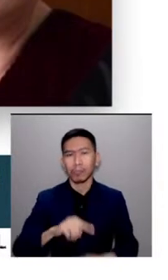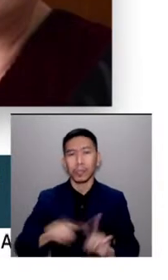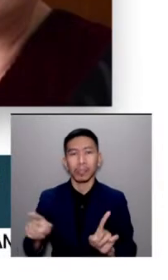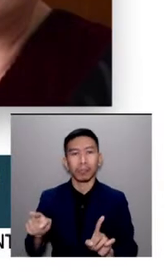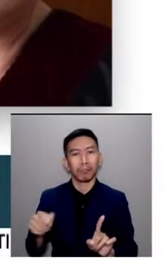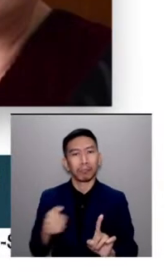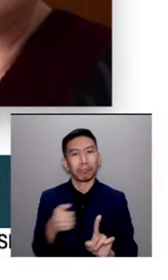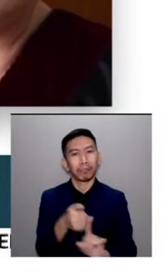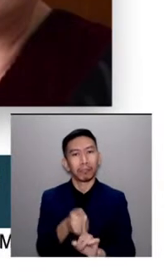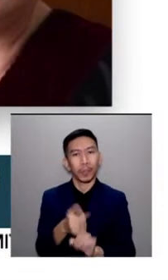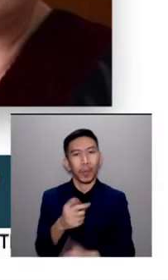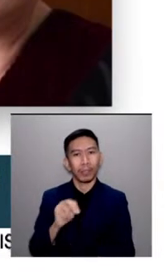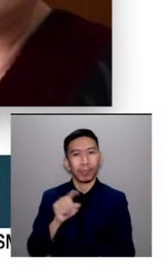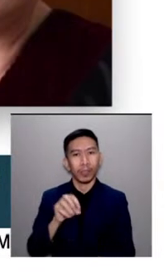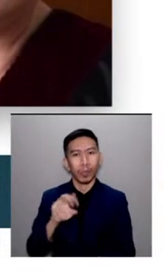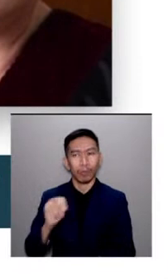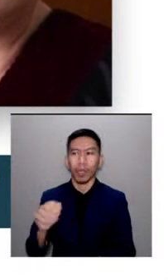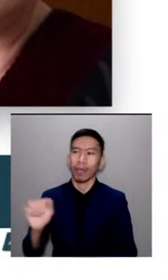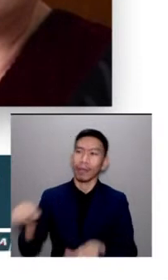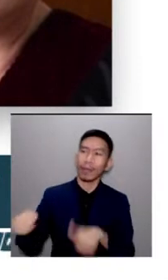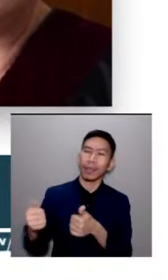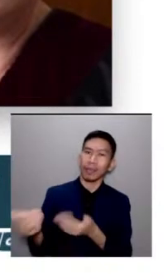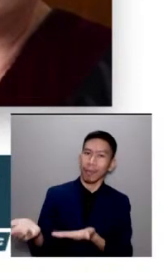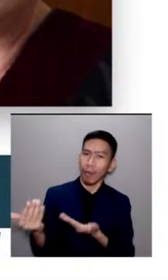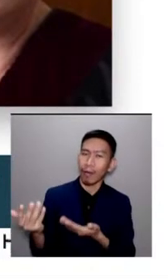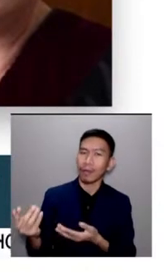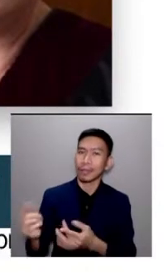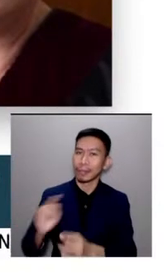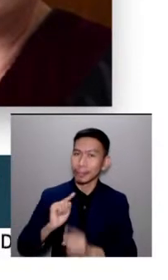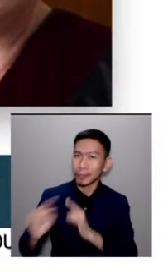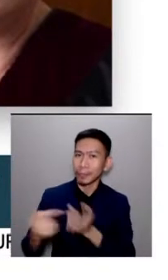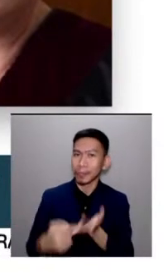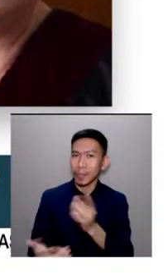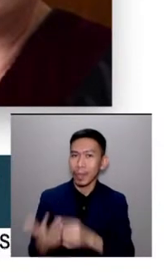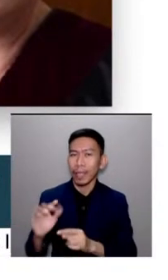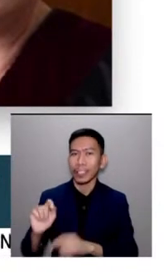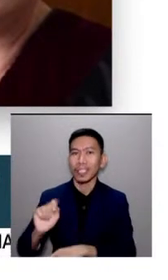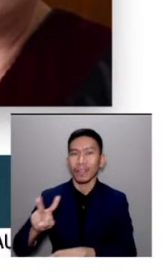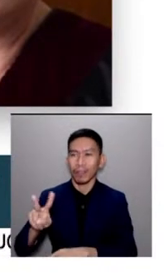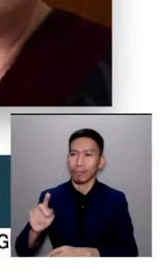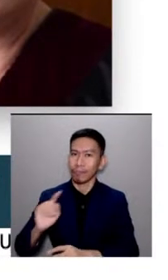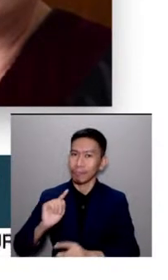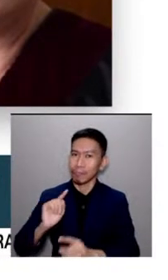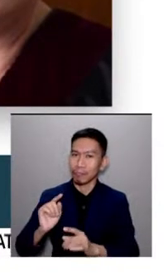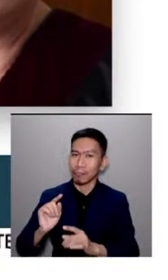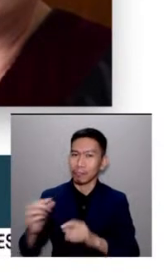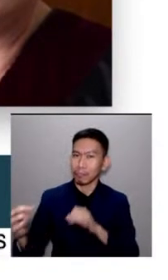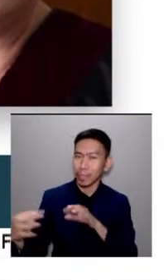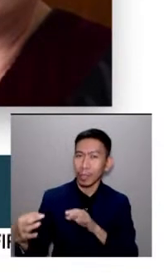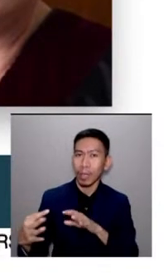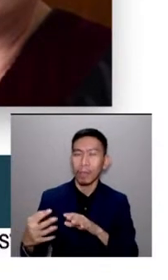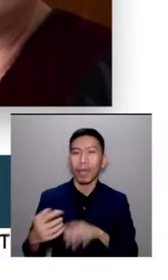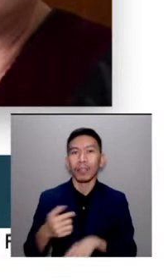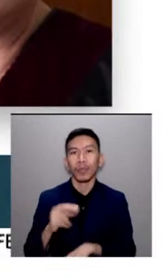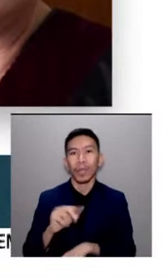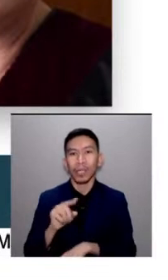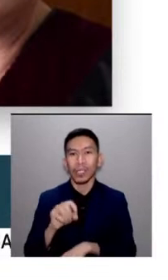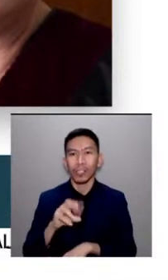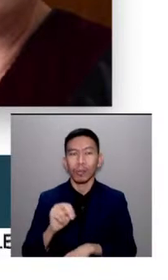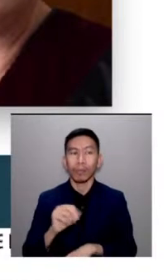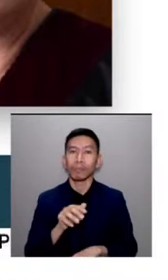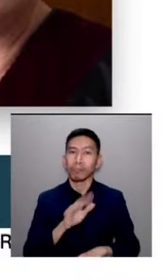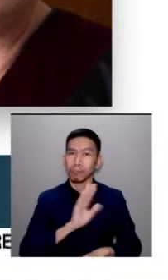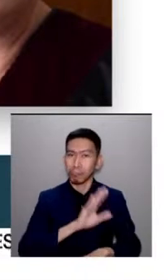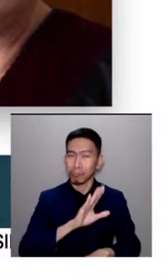She challenges Briones to engage her in a debate on TV. Guanzon maintains she's standing for transparency,